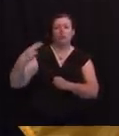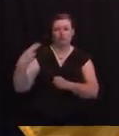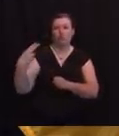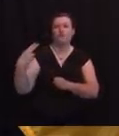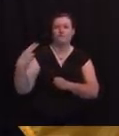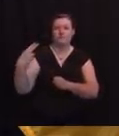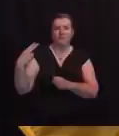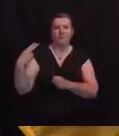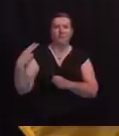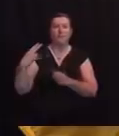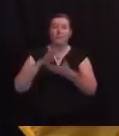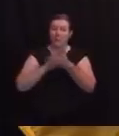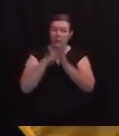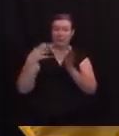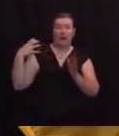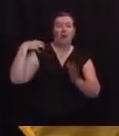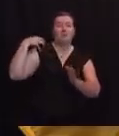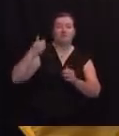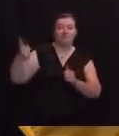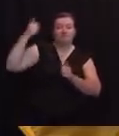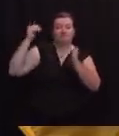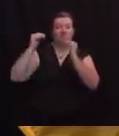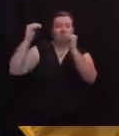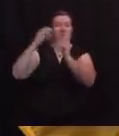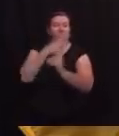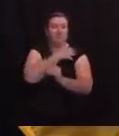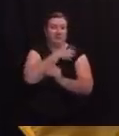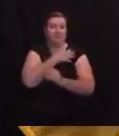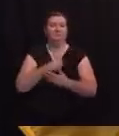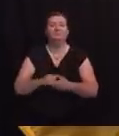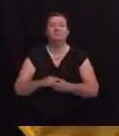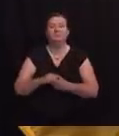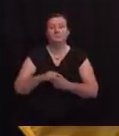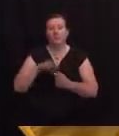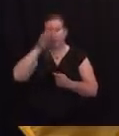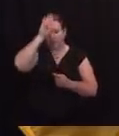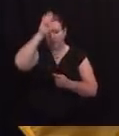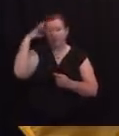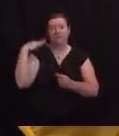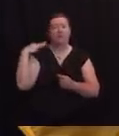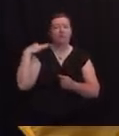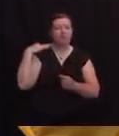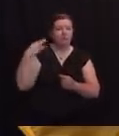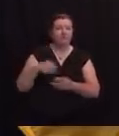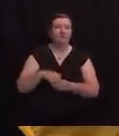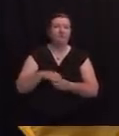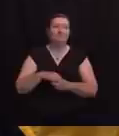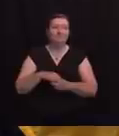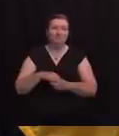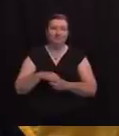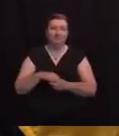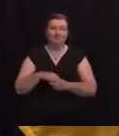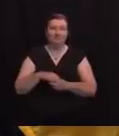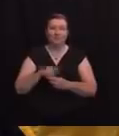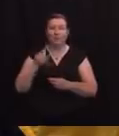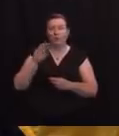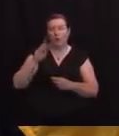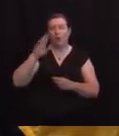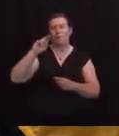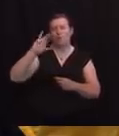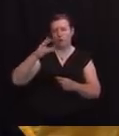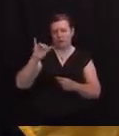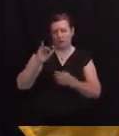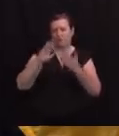good measure, he also served the community as a volunteer fireman with the Independent Engine Company of the Long Branch Fire Department. He